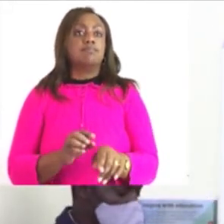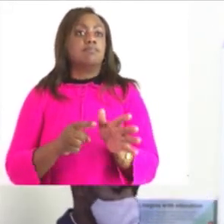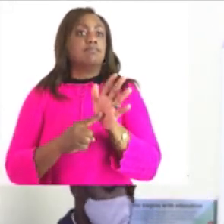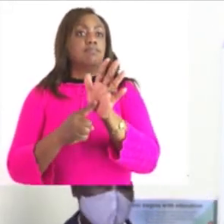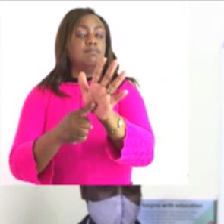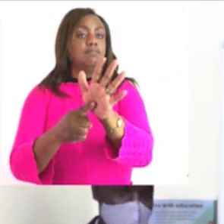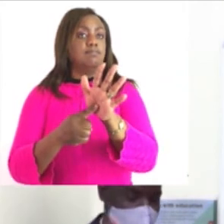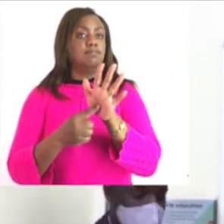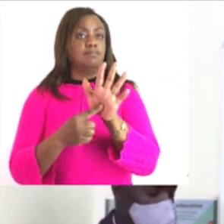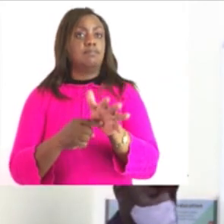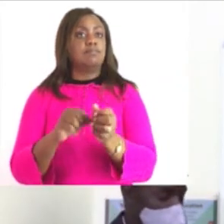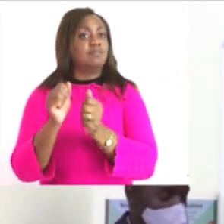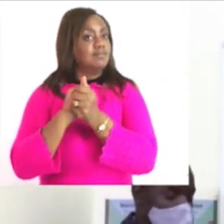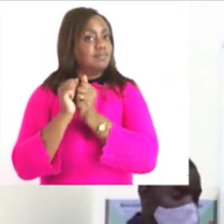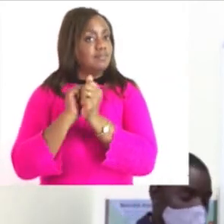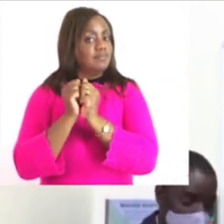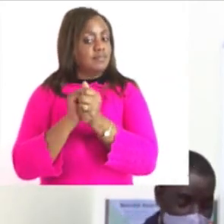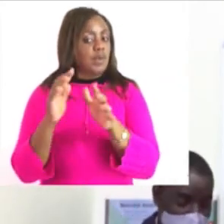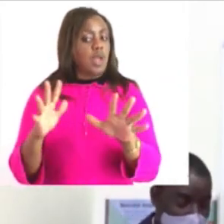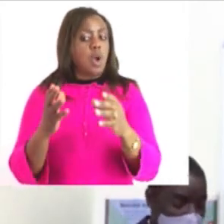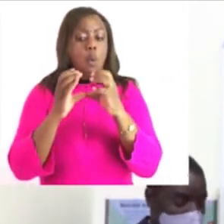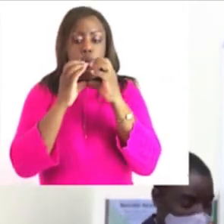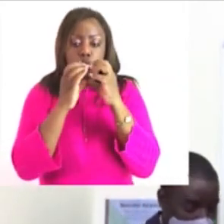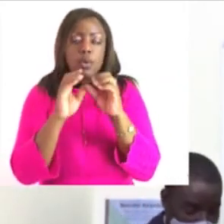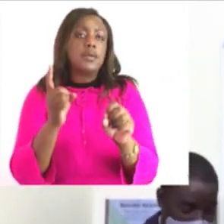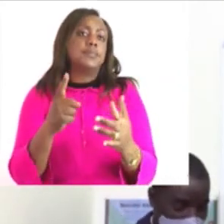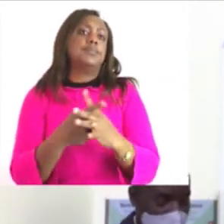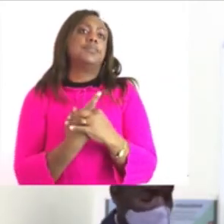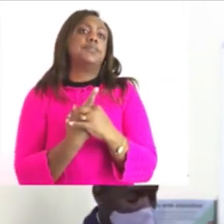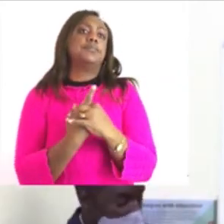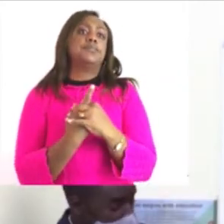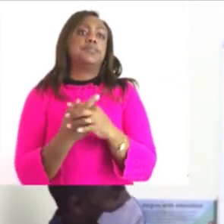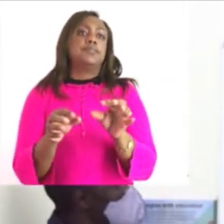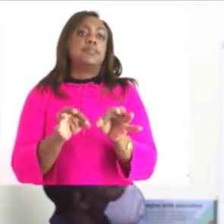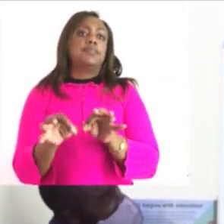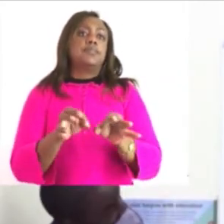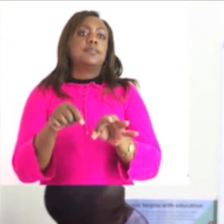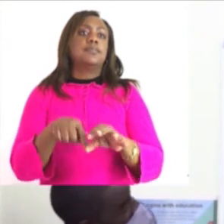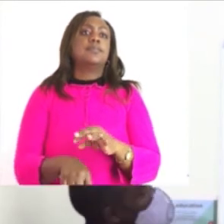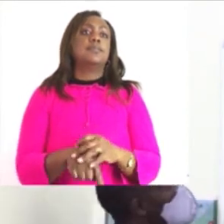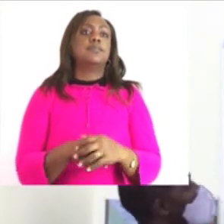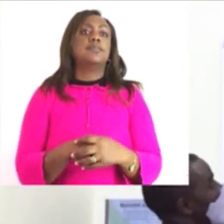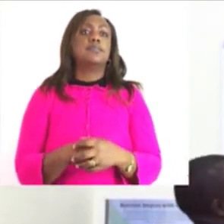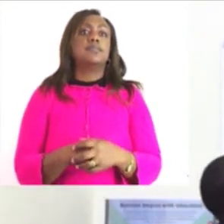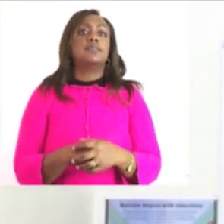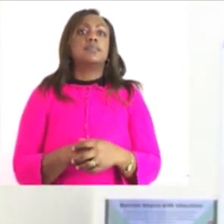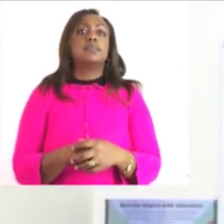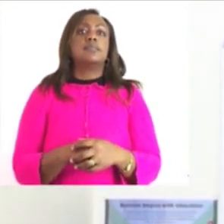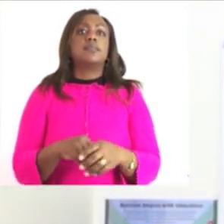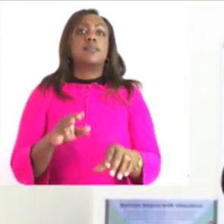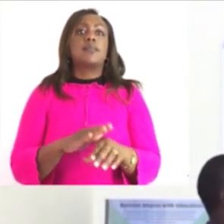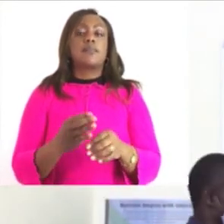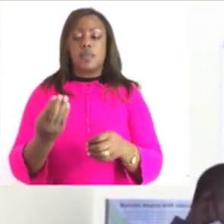So we don't need something fancy to explain this. I'm starting with